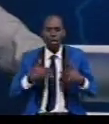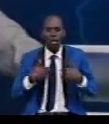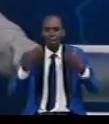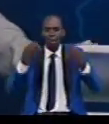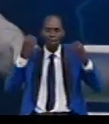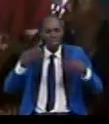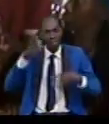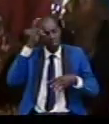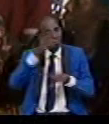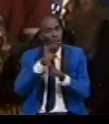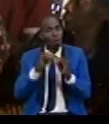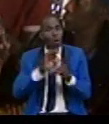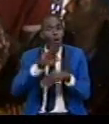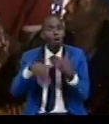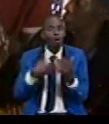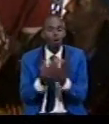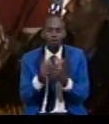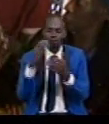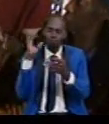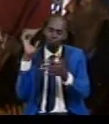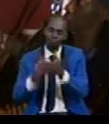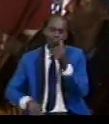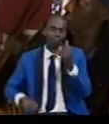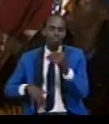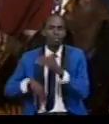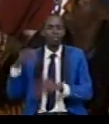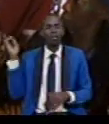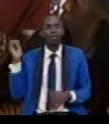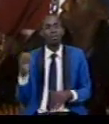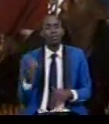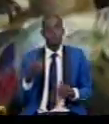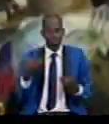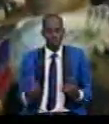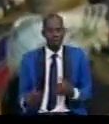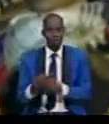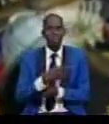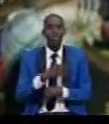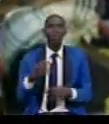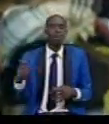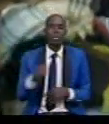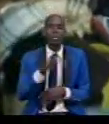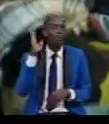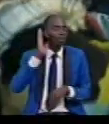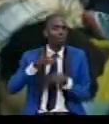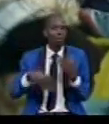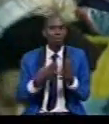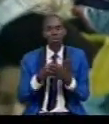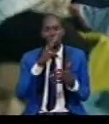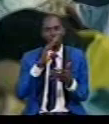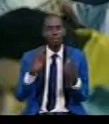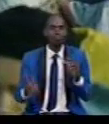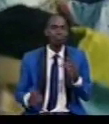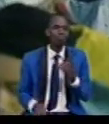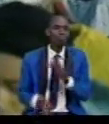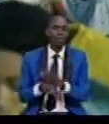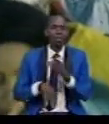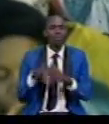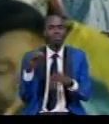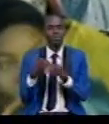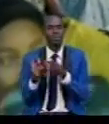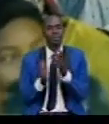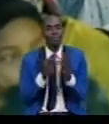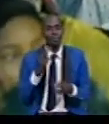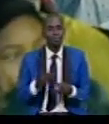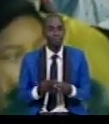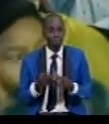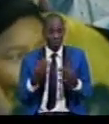all gone. Today, they'll all be gone. And then it says, he was